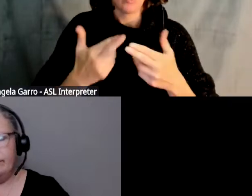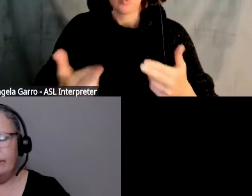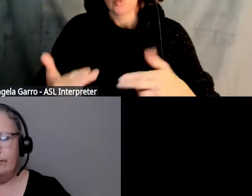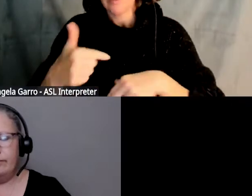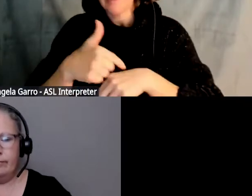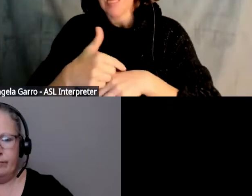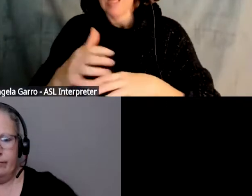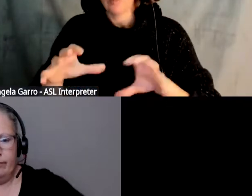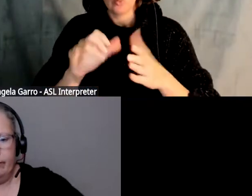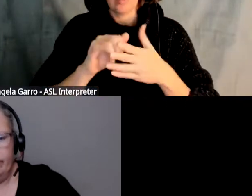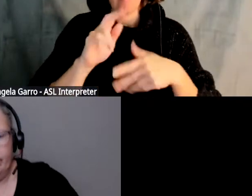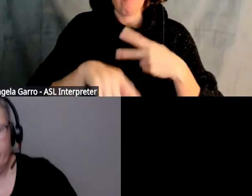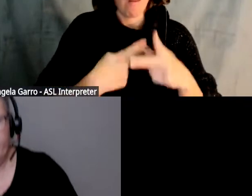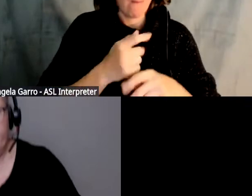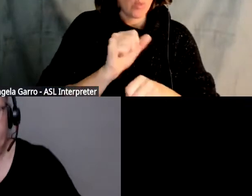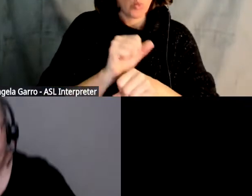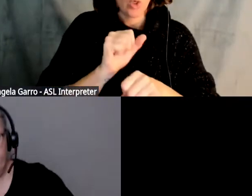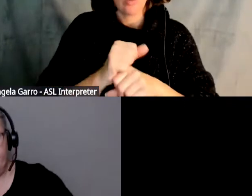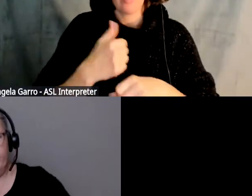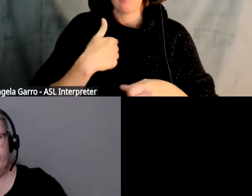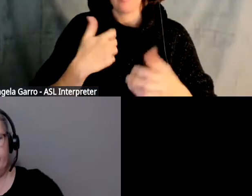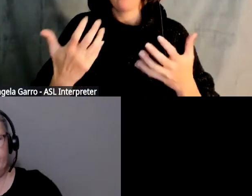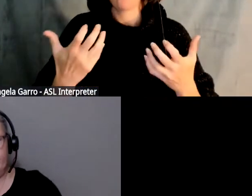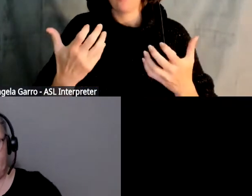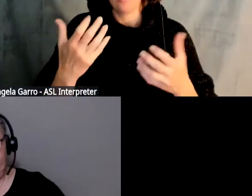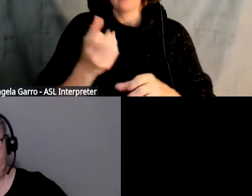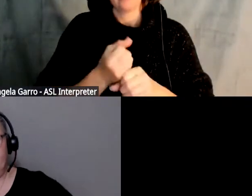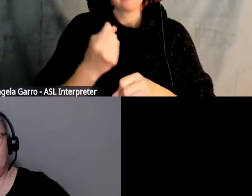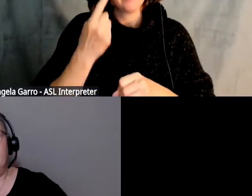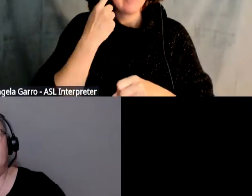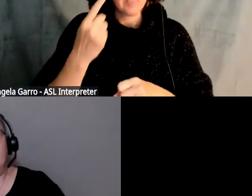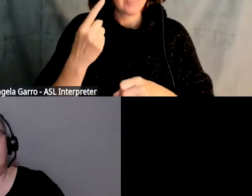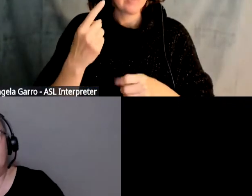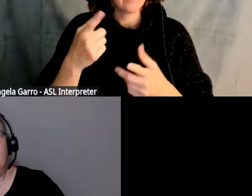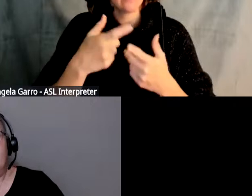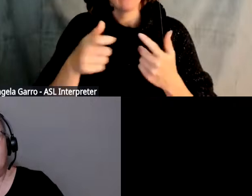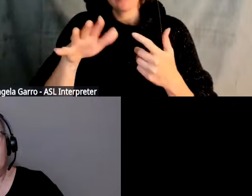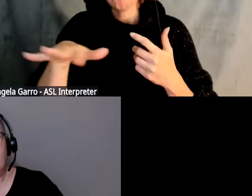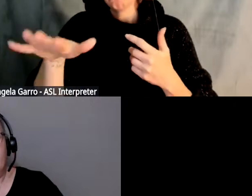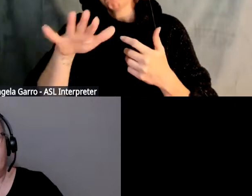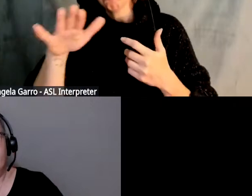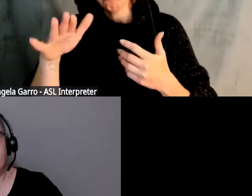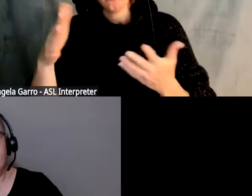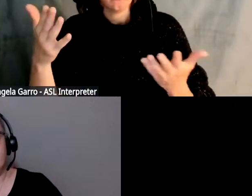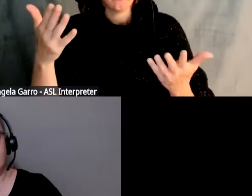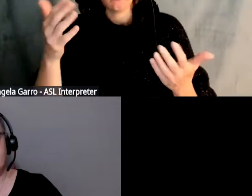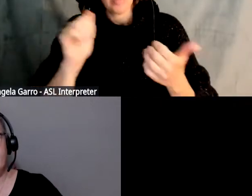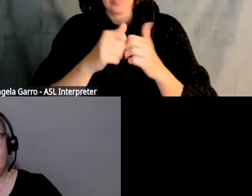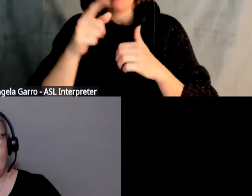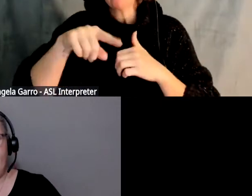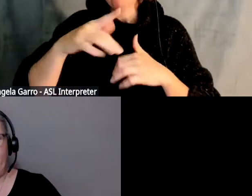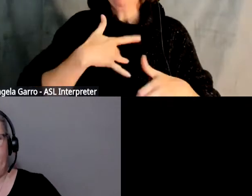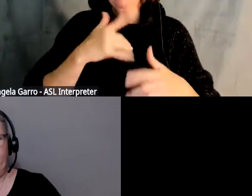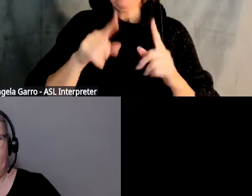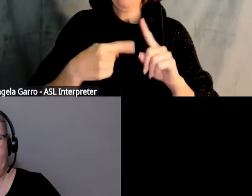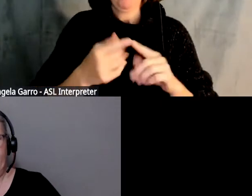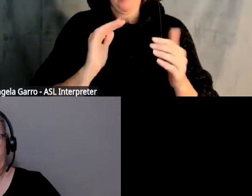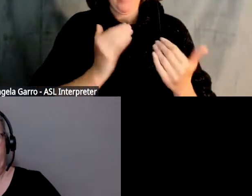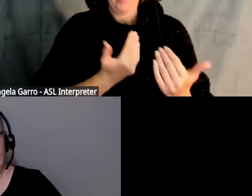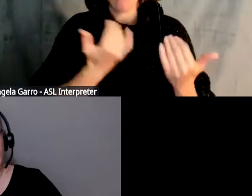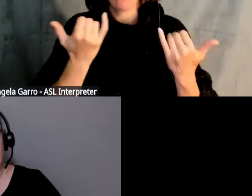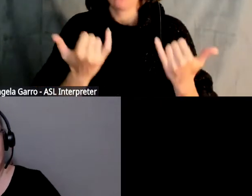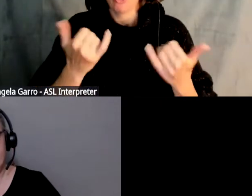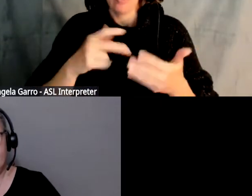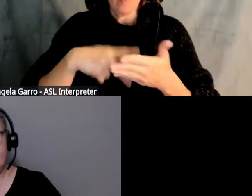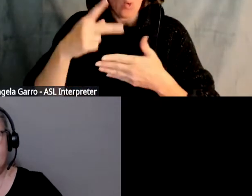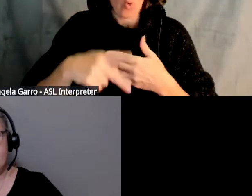kind of work, I wanted to get a sense from the governance team as to how you're feeling about our current program